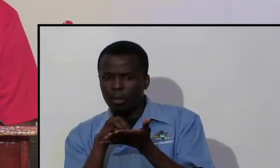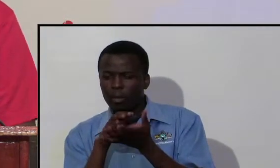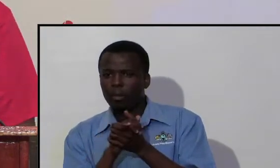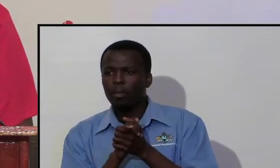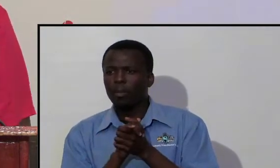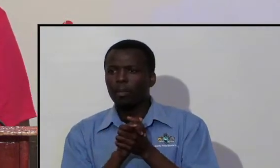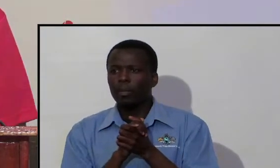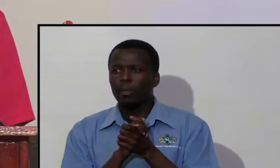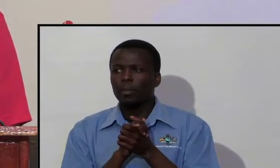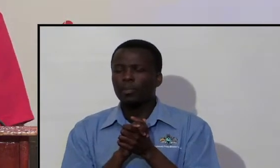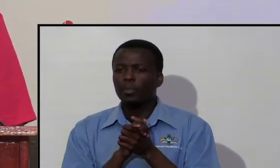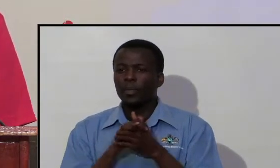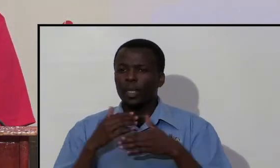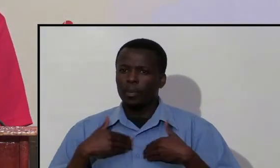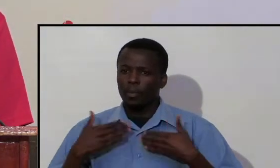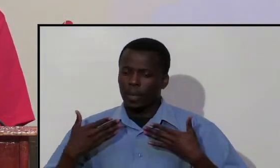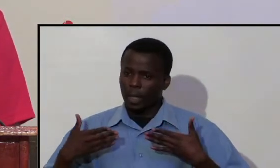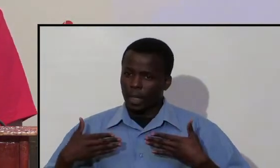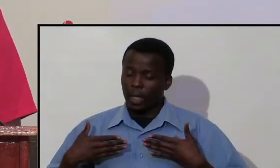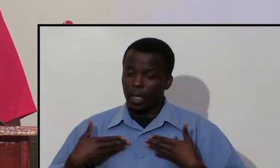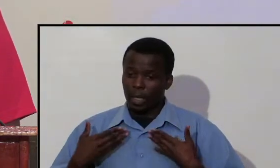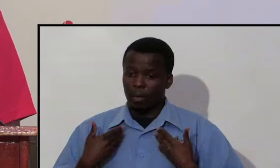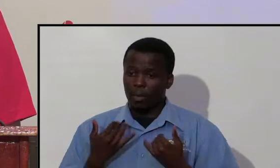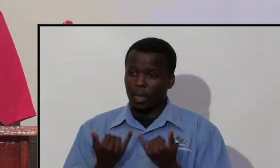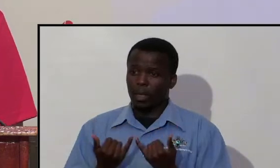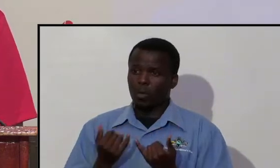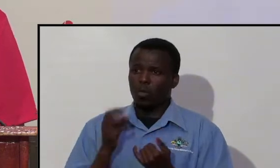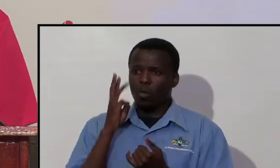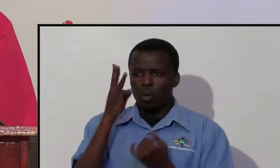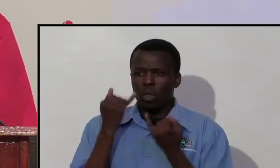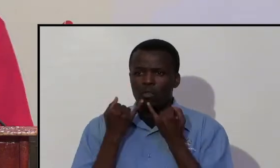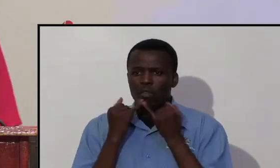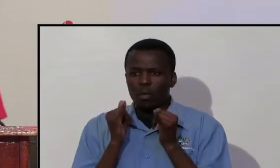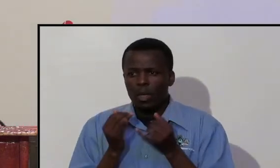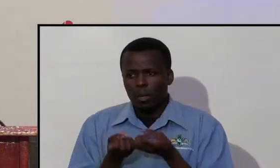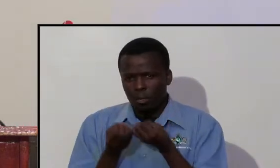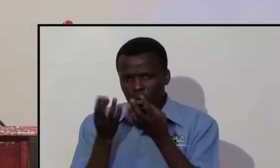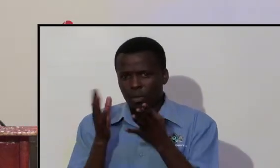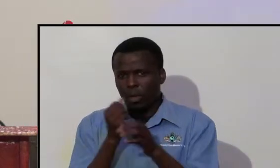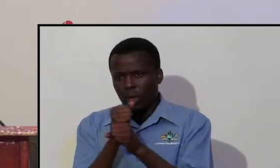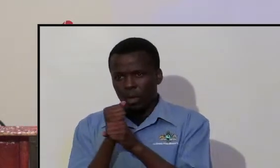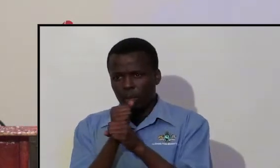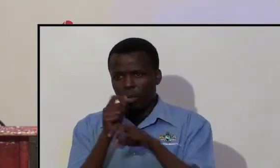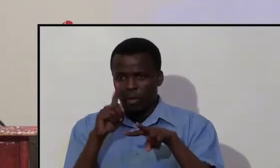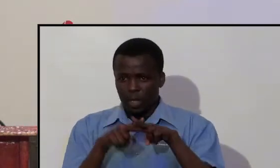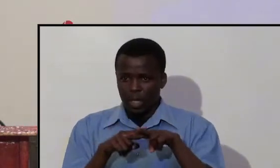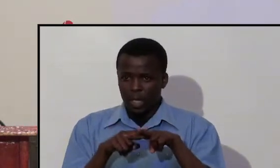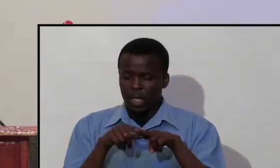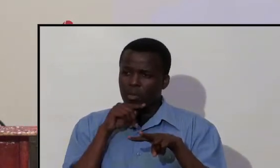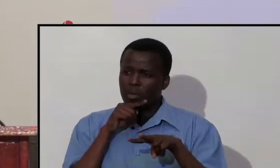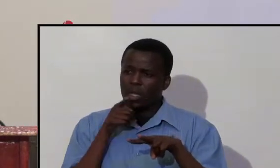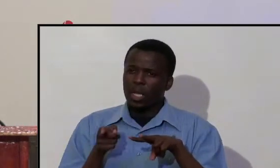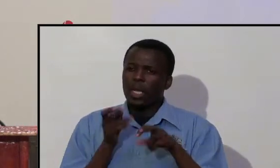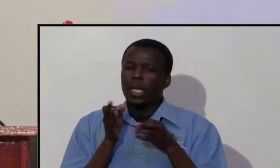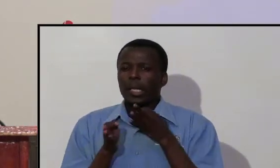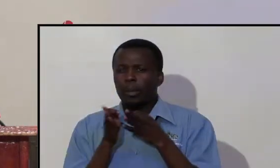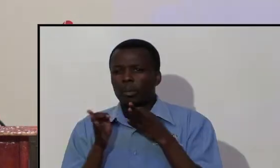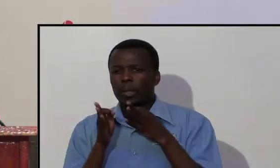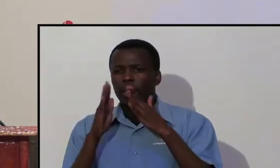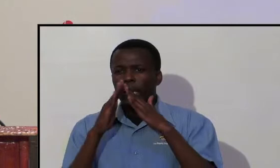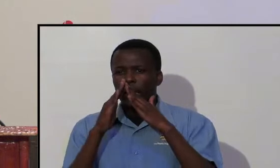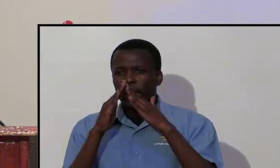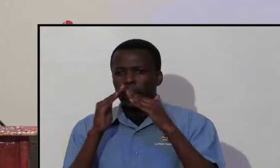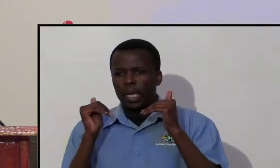It is my great pleasure to give you a synopsis, Honorable Minister, of what has happened from last